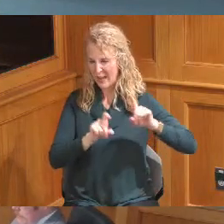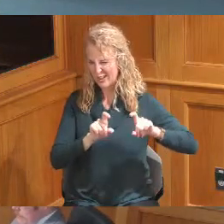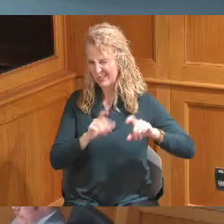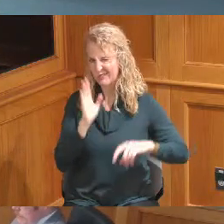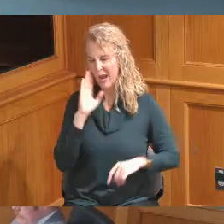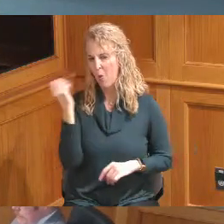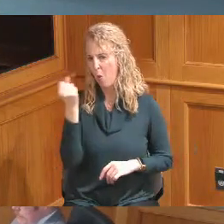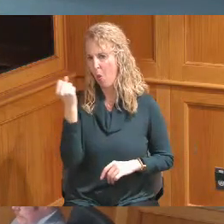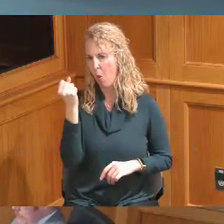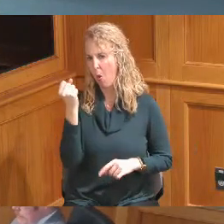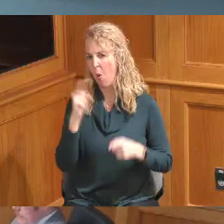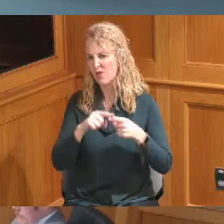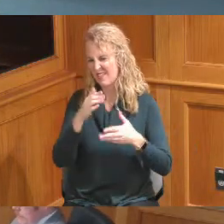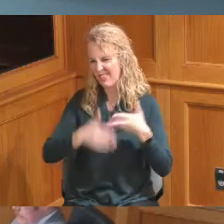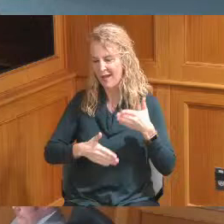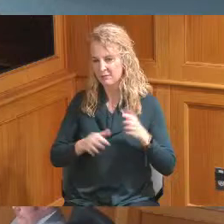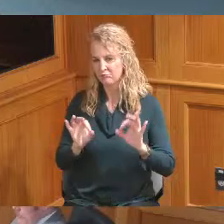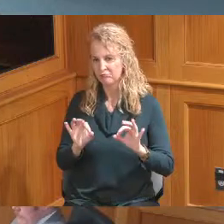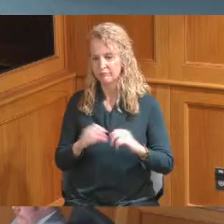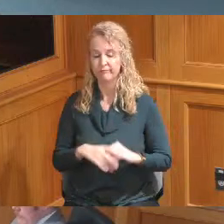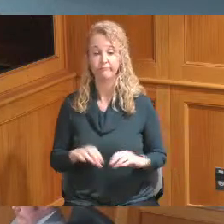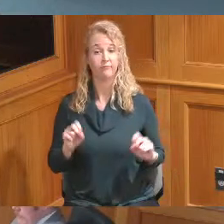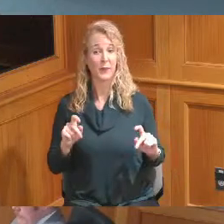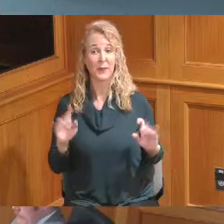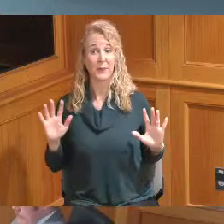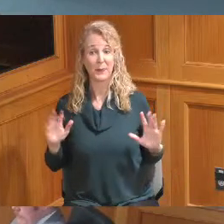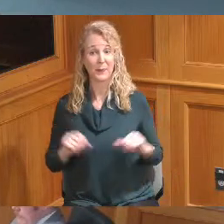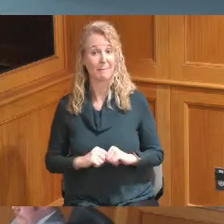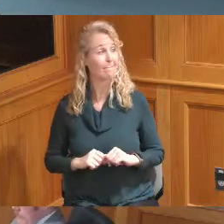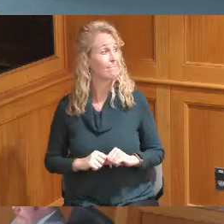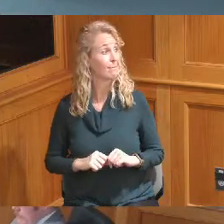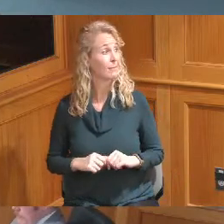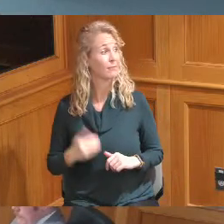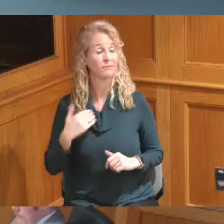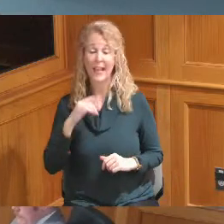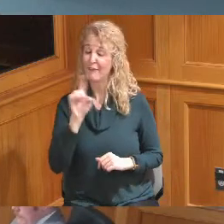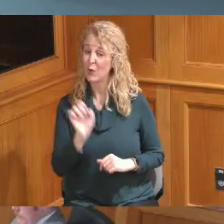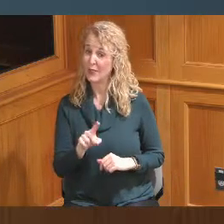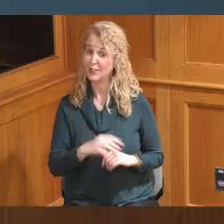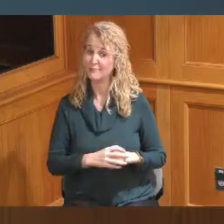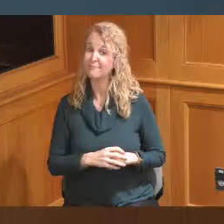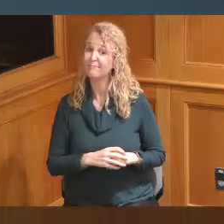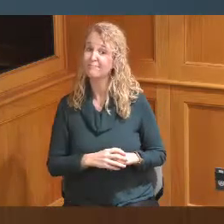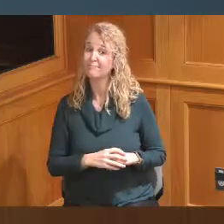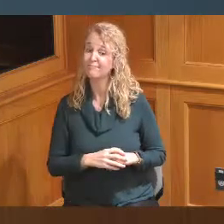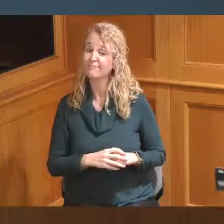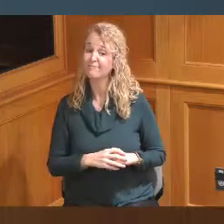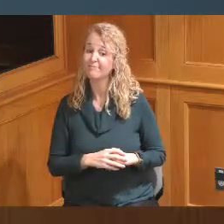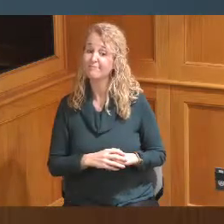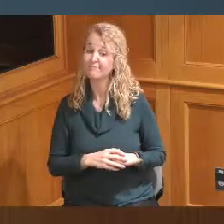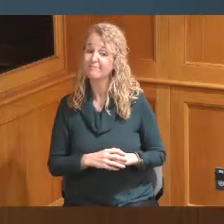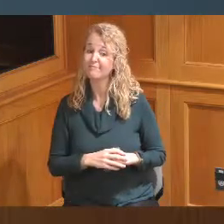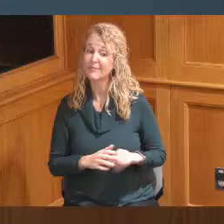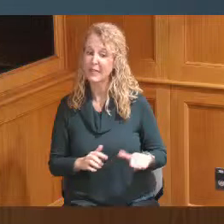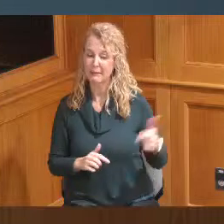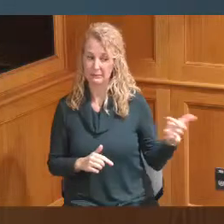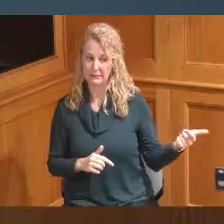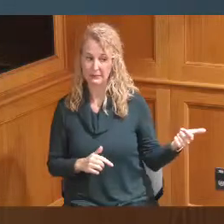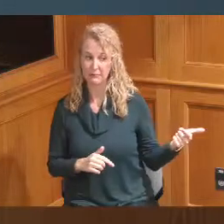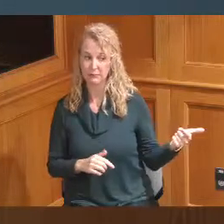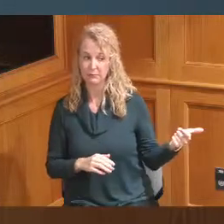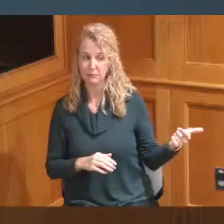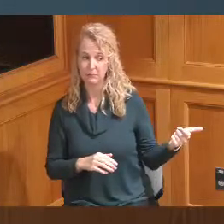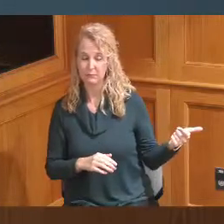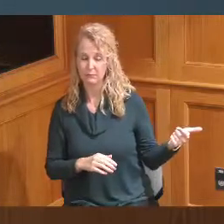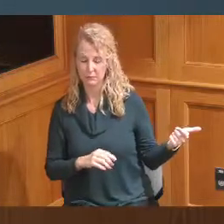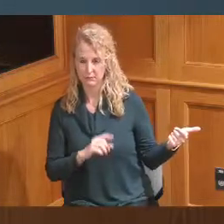I'll hold until we get them on. Okay. Okay. I do have a question though, and I'm open up to Commissioner Dumas